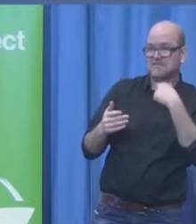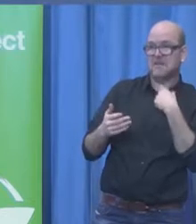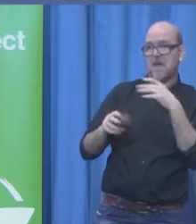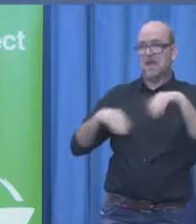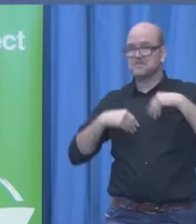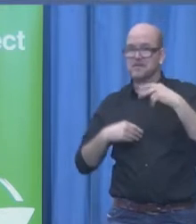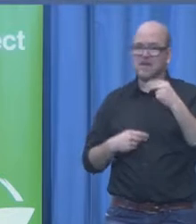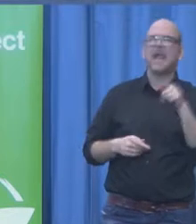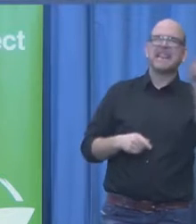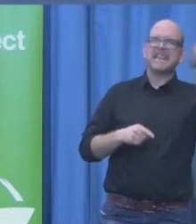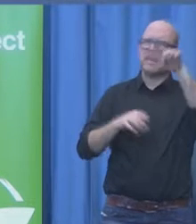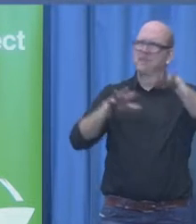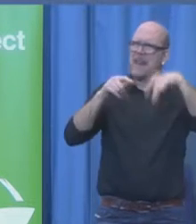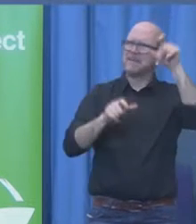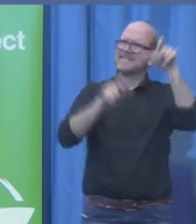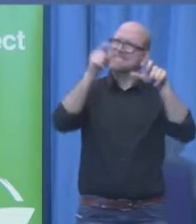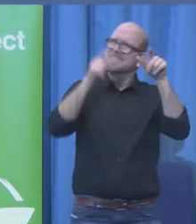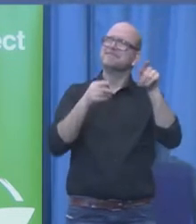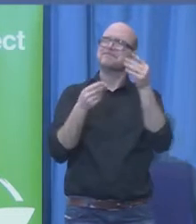especially